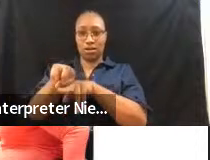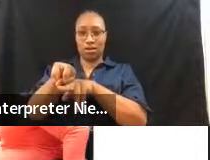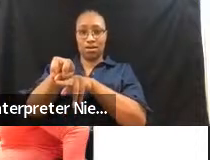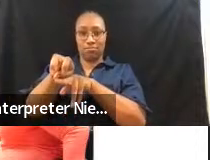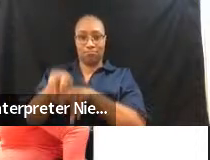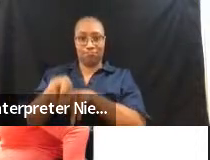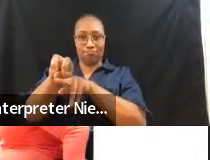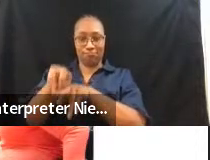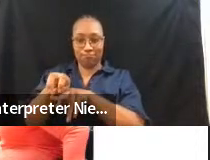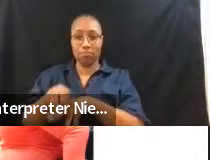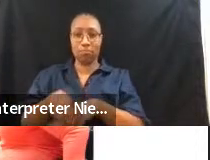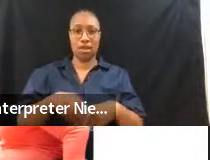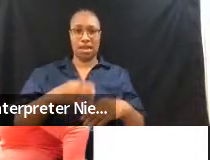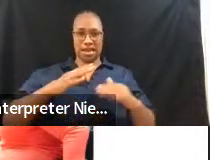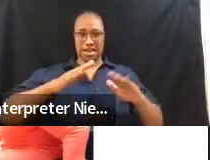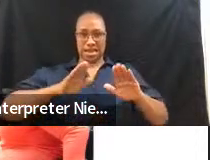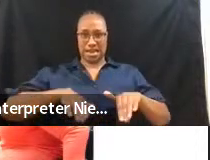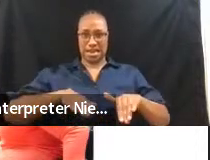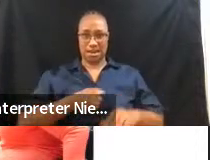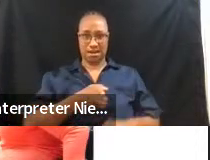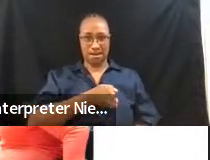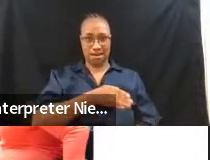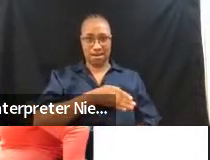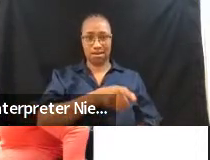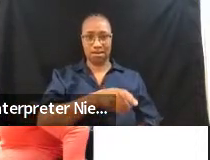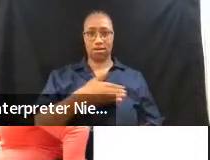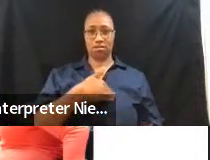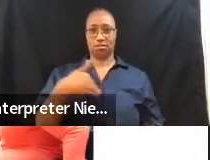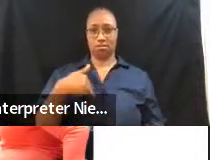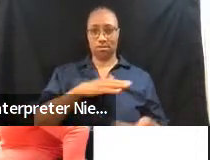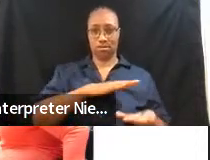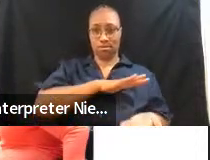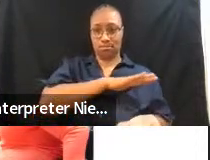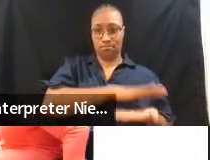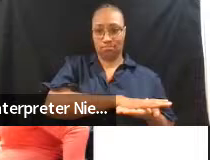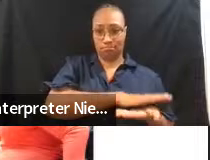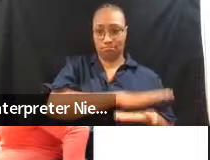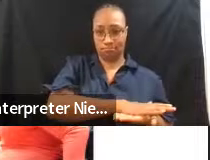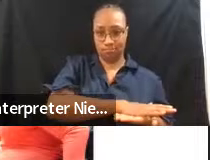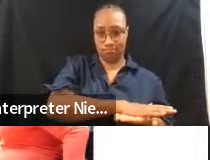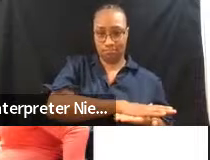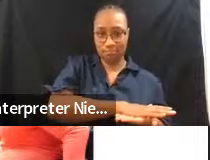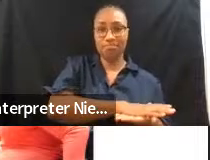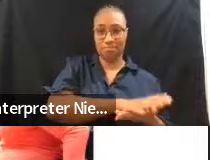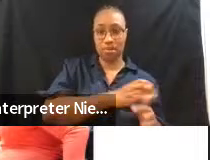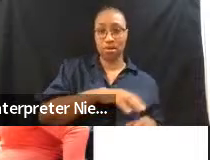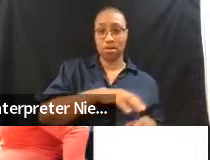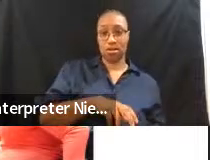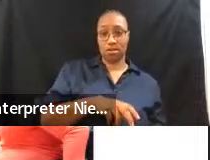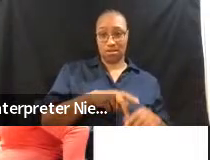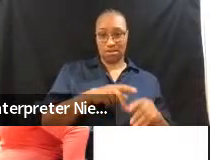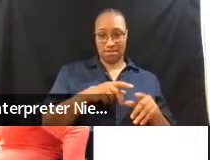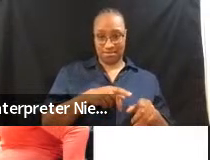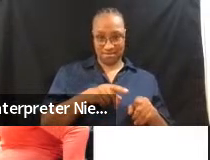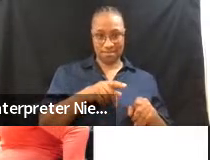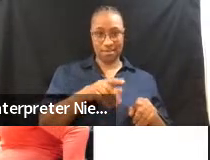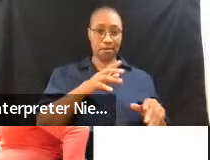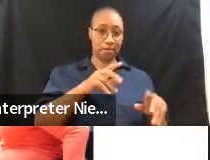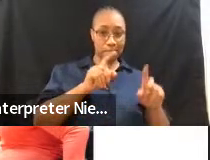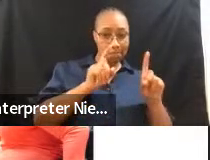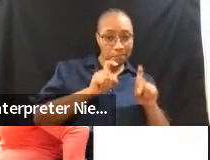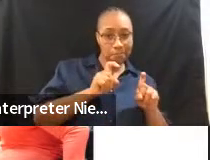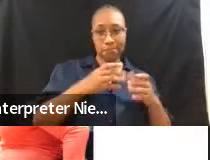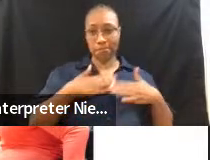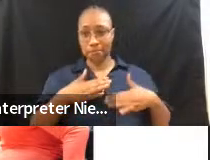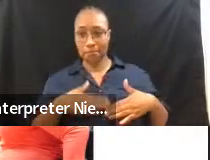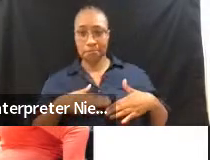other radiological equipment commonly used for diagnostic purposes by health professionals. Now, this list is not